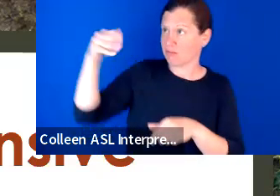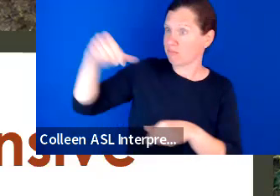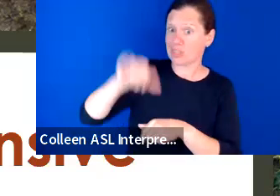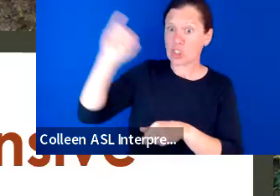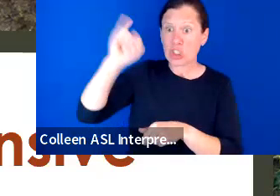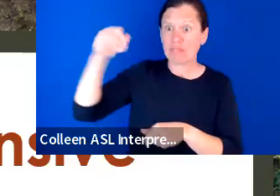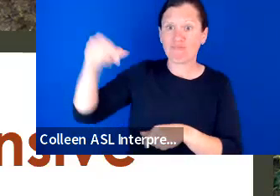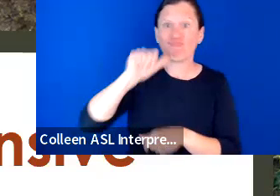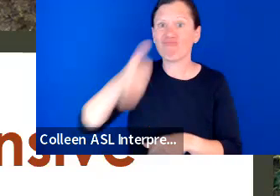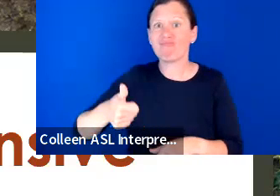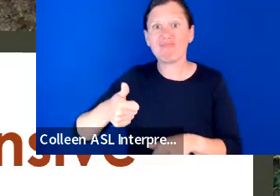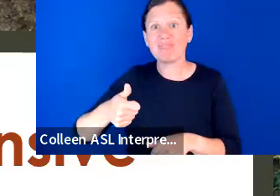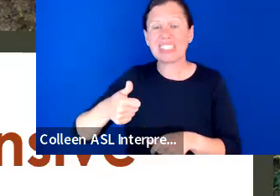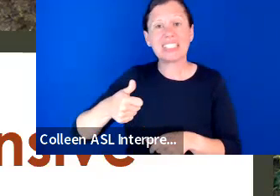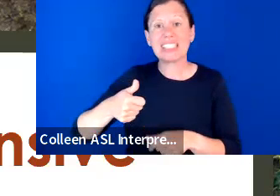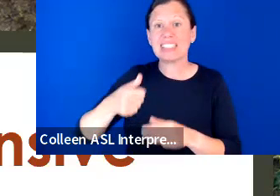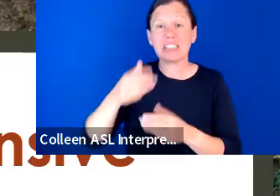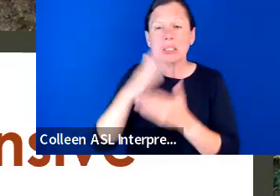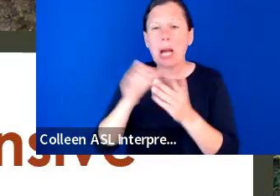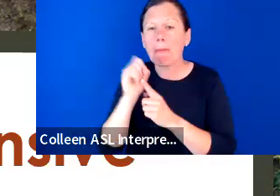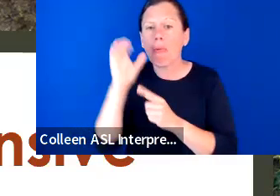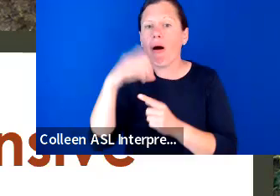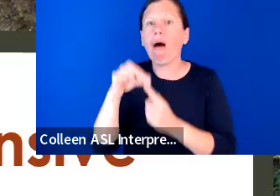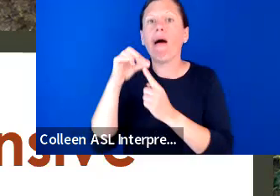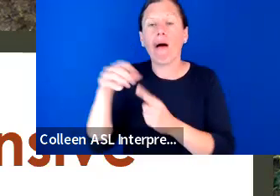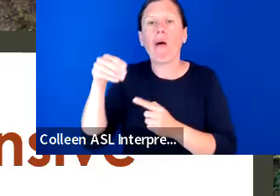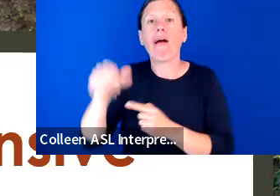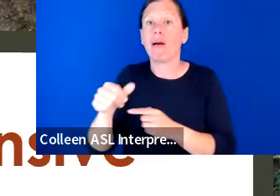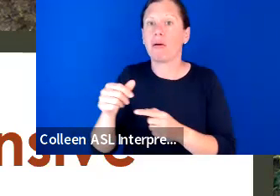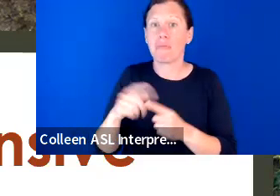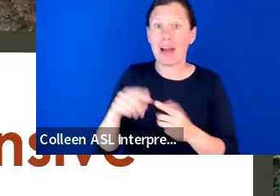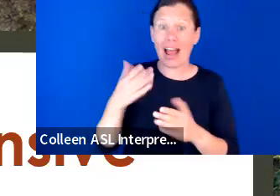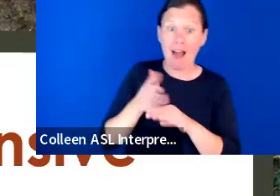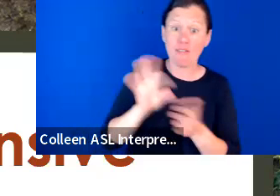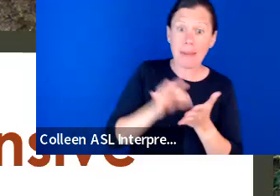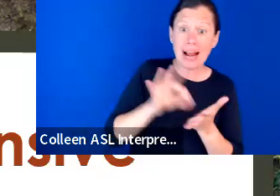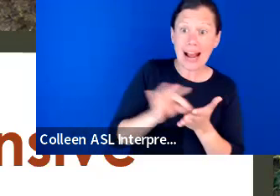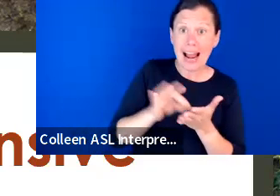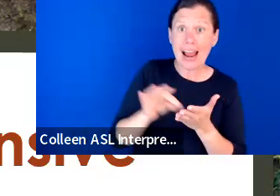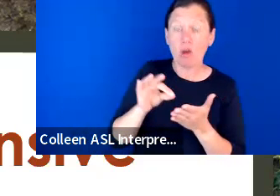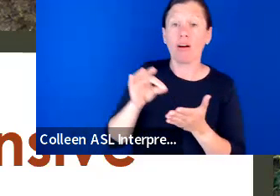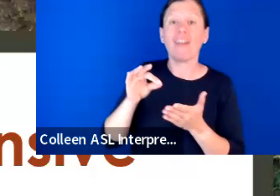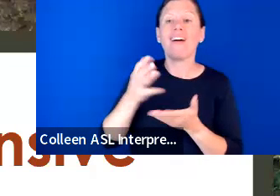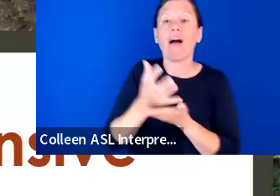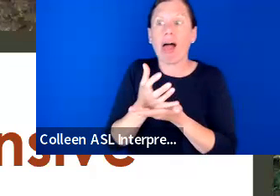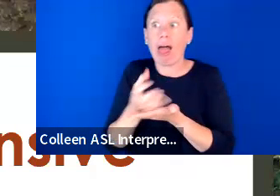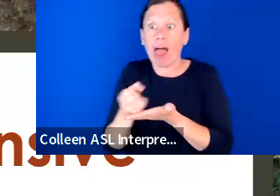circumstances. And it's only covered by Medicaid after you've spent down your life savings to just $2,000.